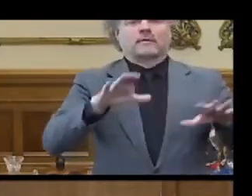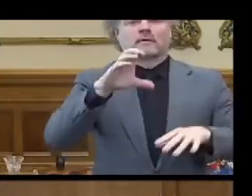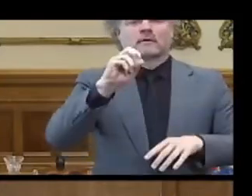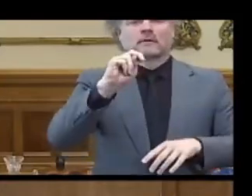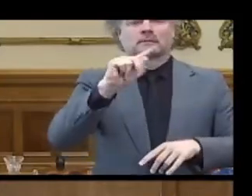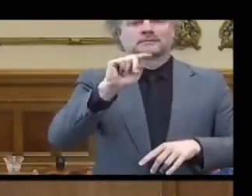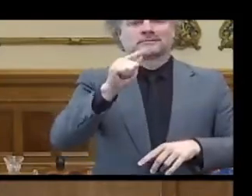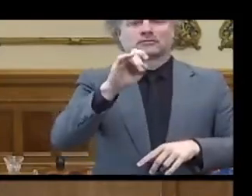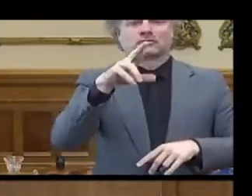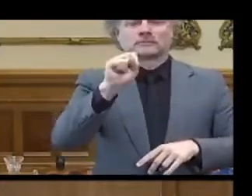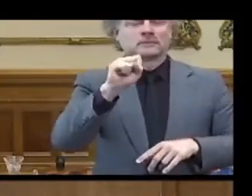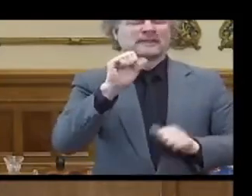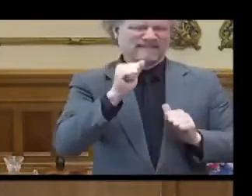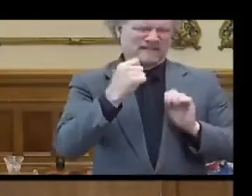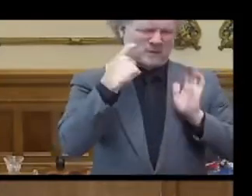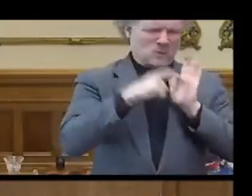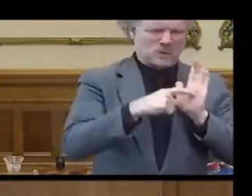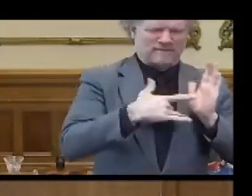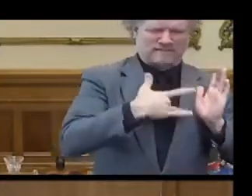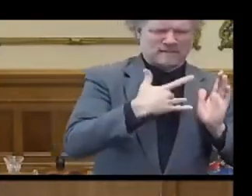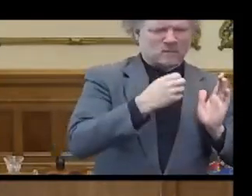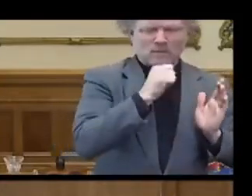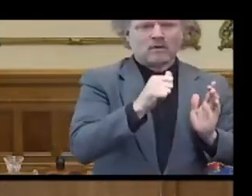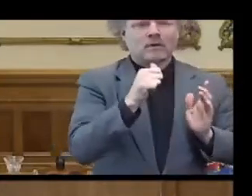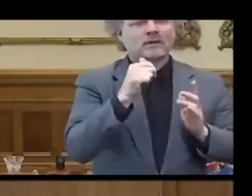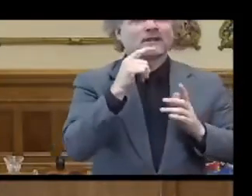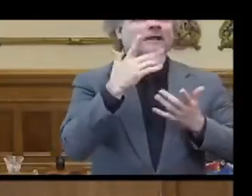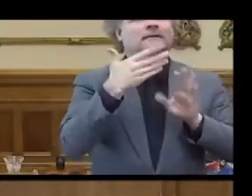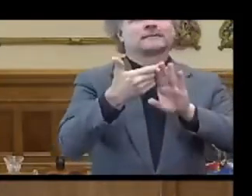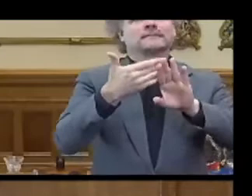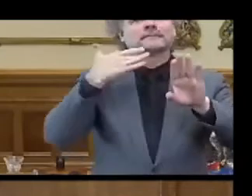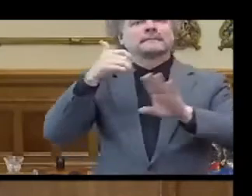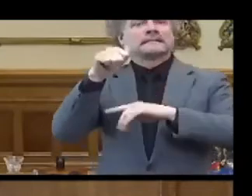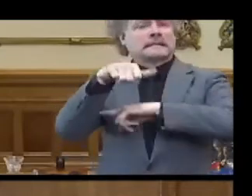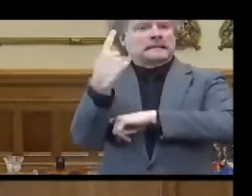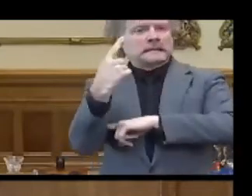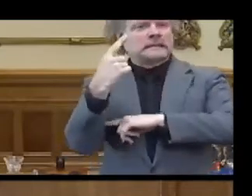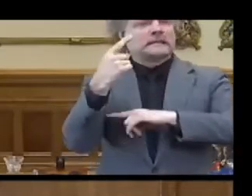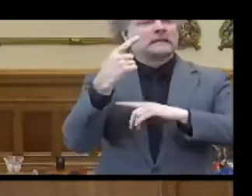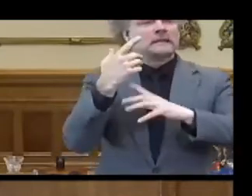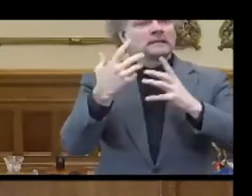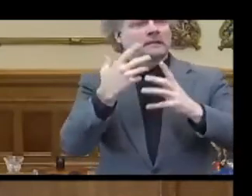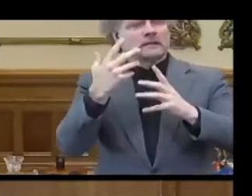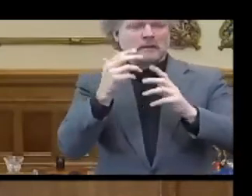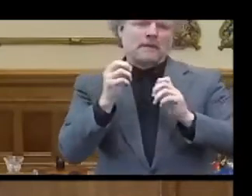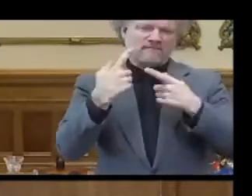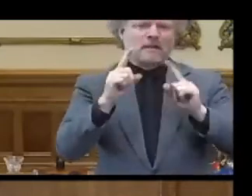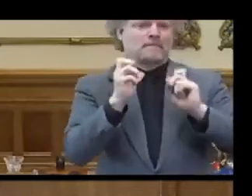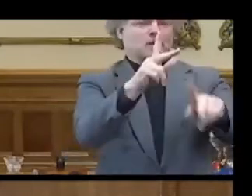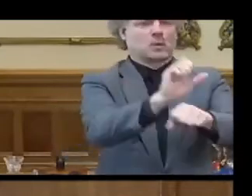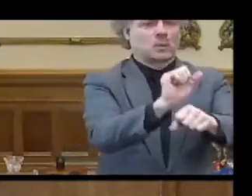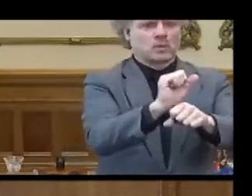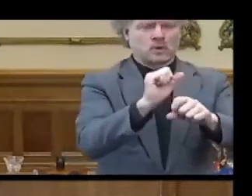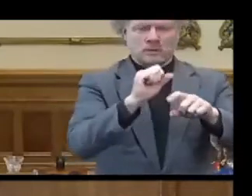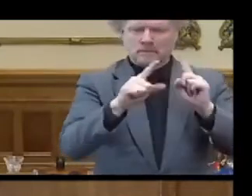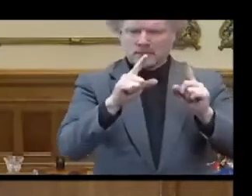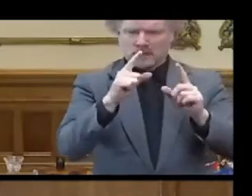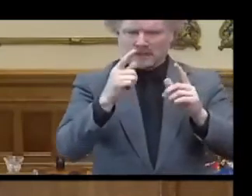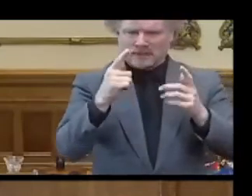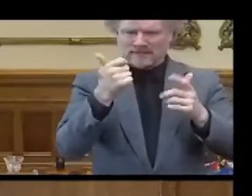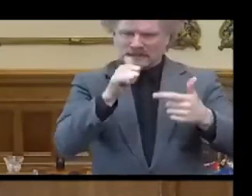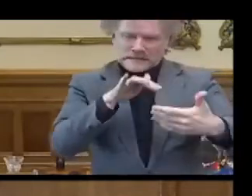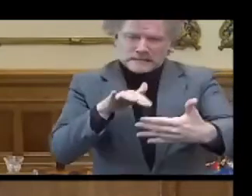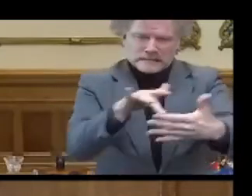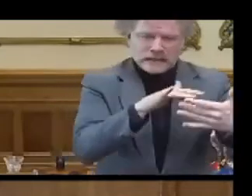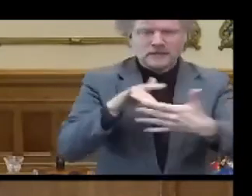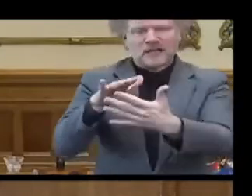asymptomatic or not? Like, I know they say maybe 10 days back to the workforce, but are there any statistics, or have they been studying? I'm